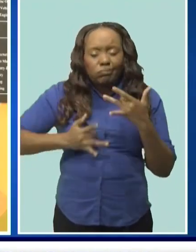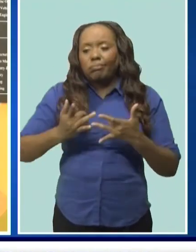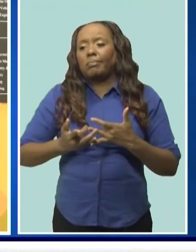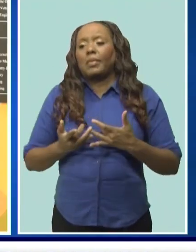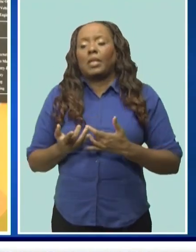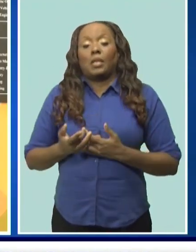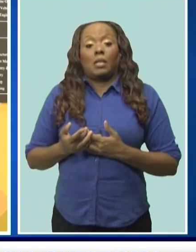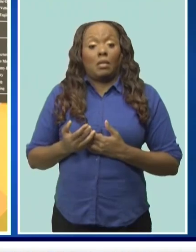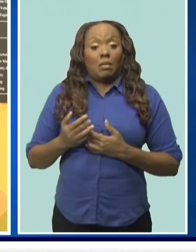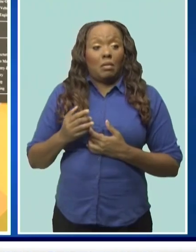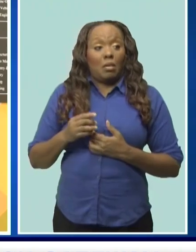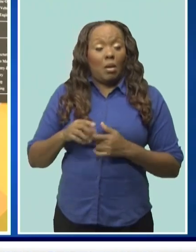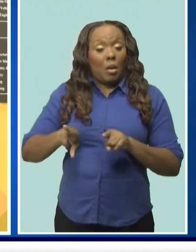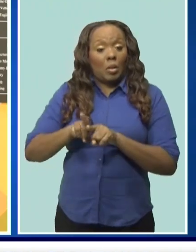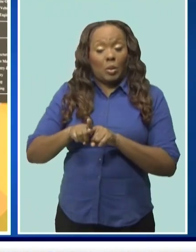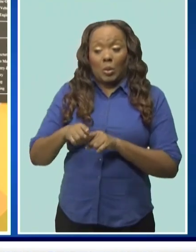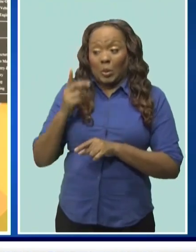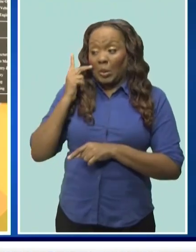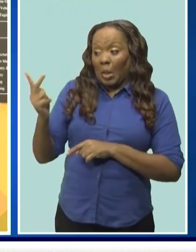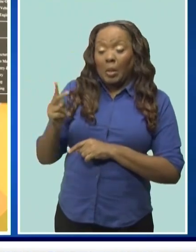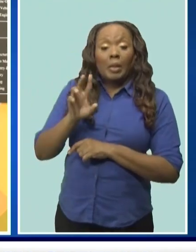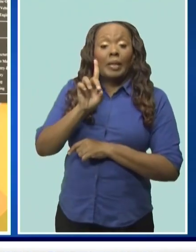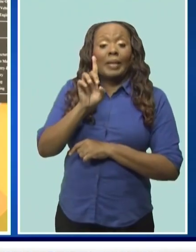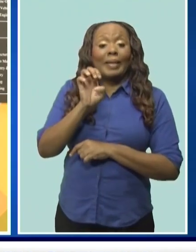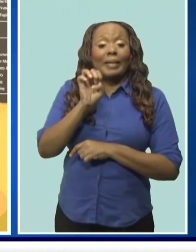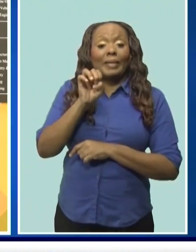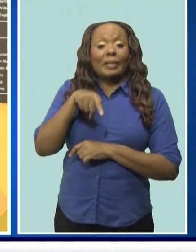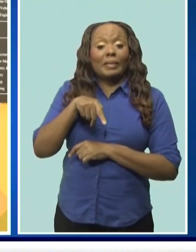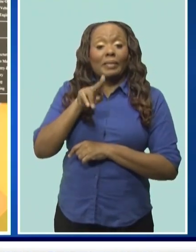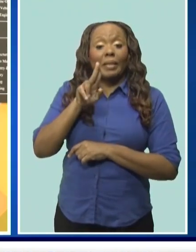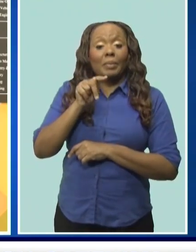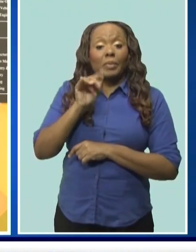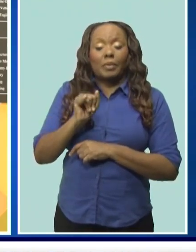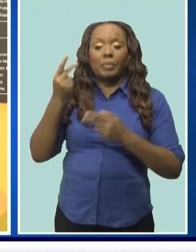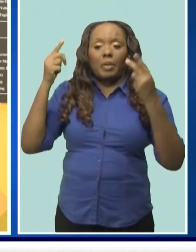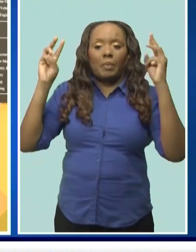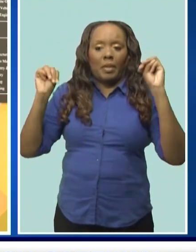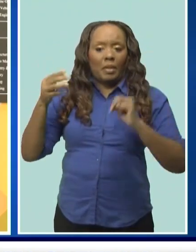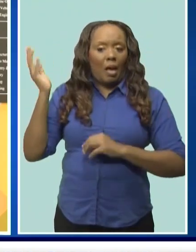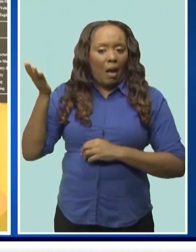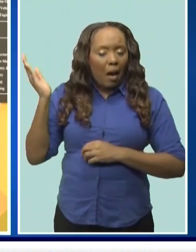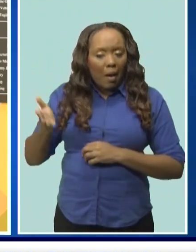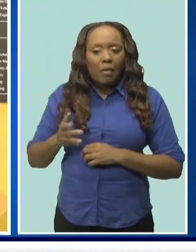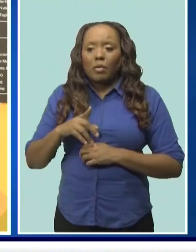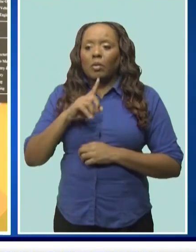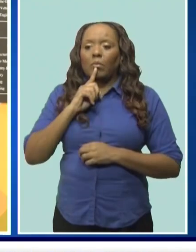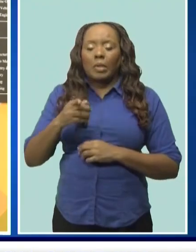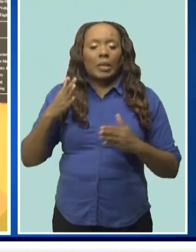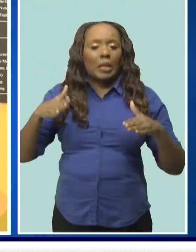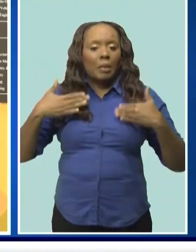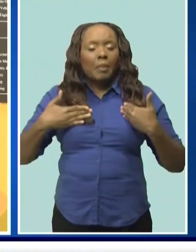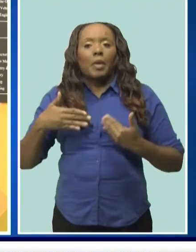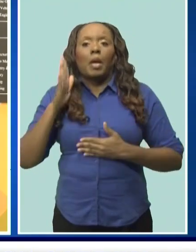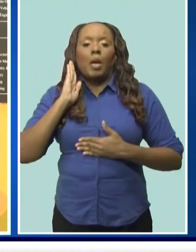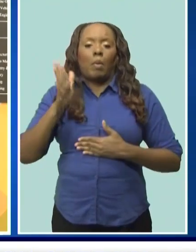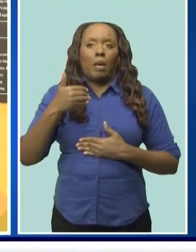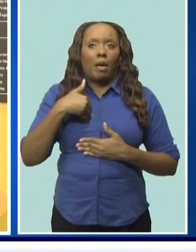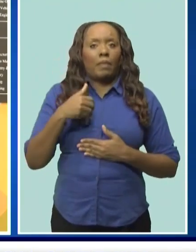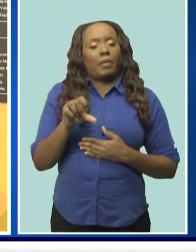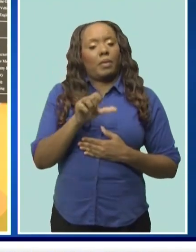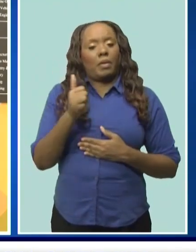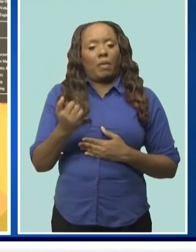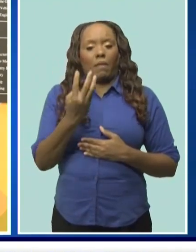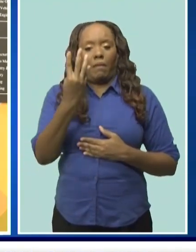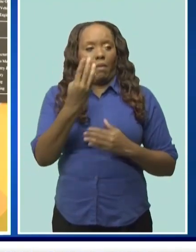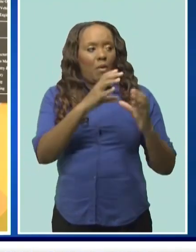Prime Minister is speaking about, phase 2 of Construction Gateway, where we're going to look to do another 4 cohorts again over that